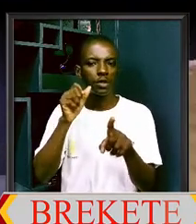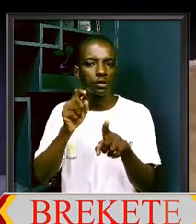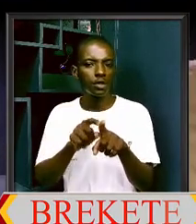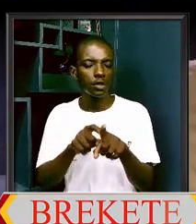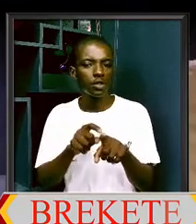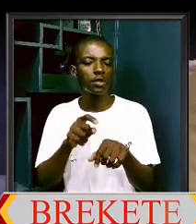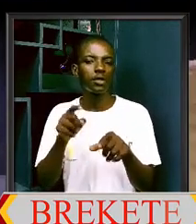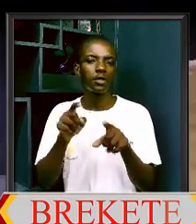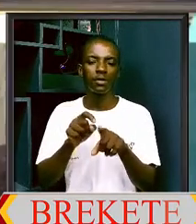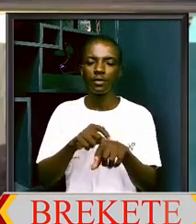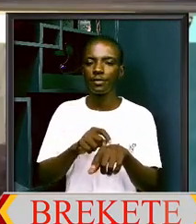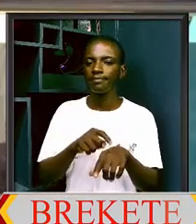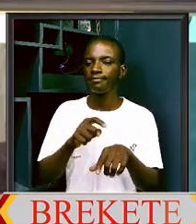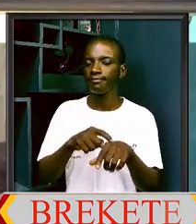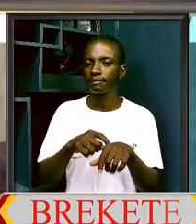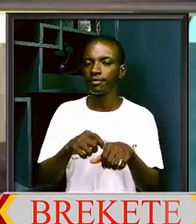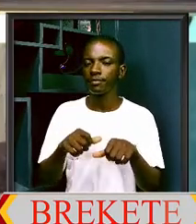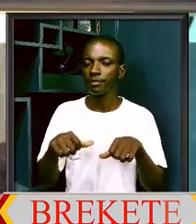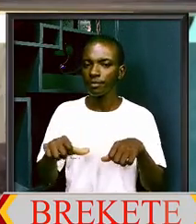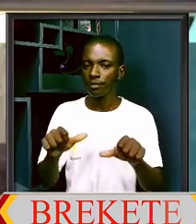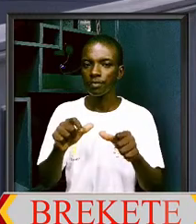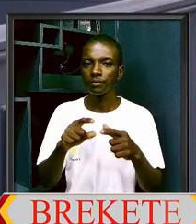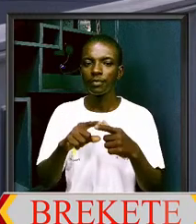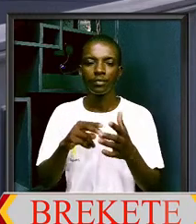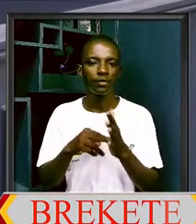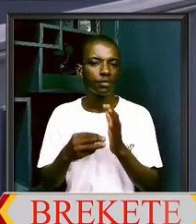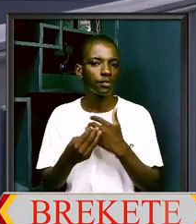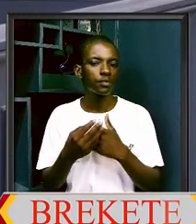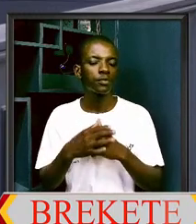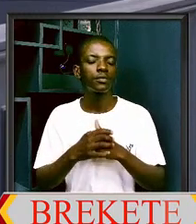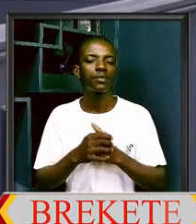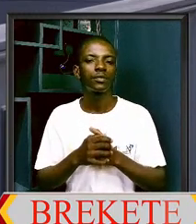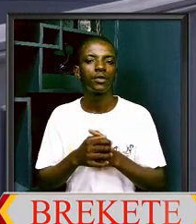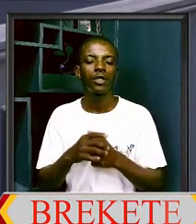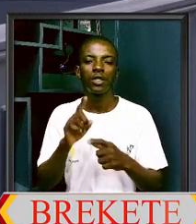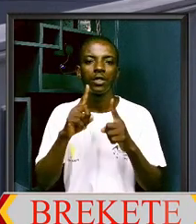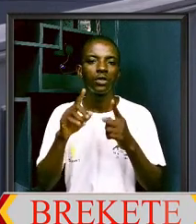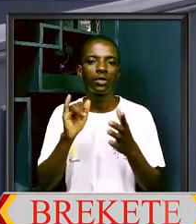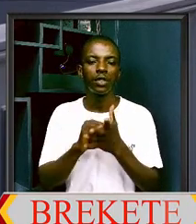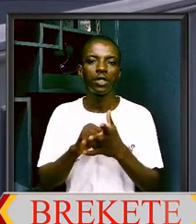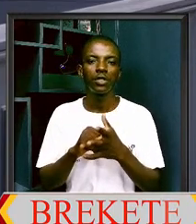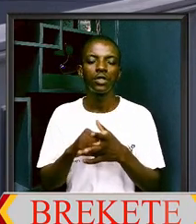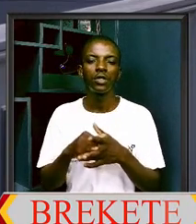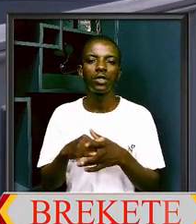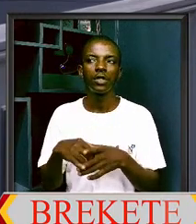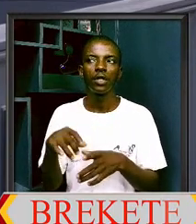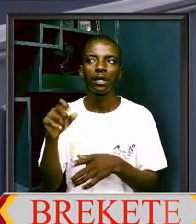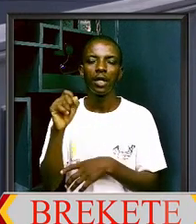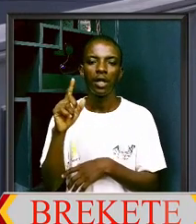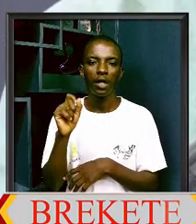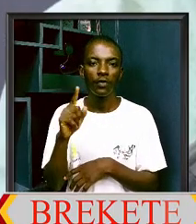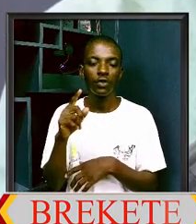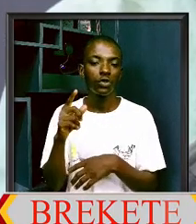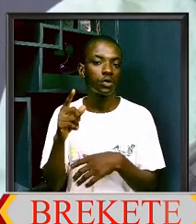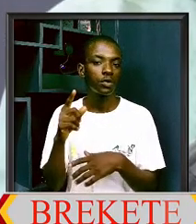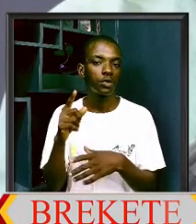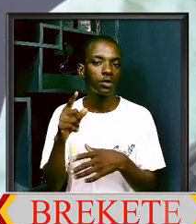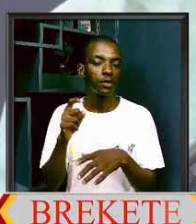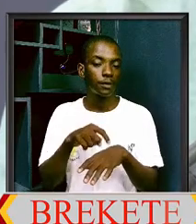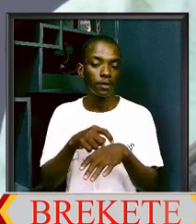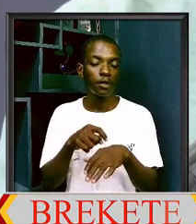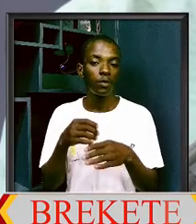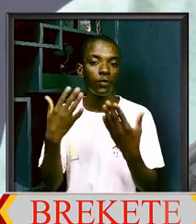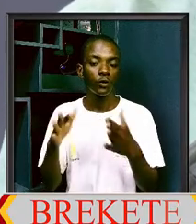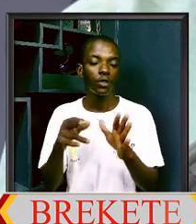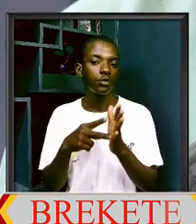looked they give sign we continue I don't tell 11:00 we finish program